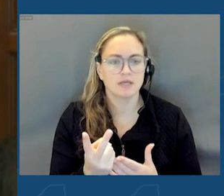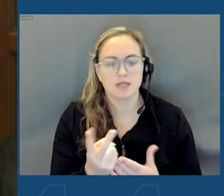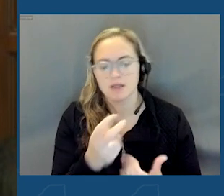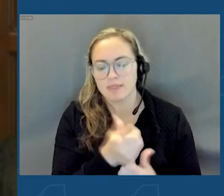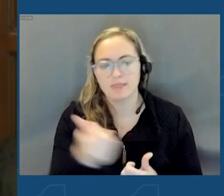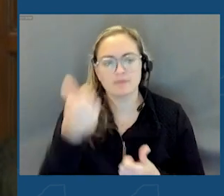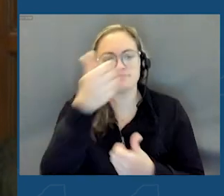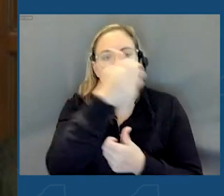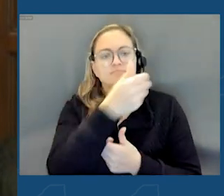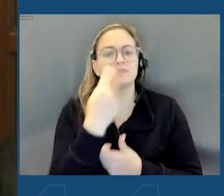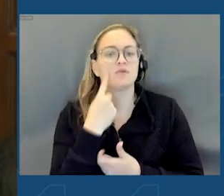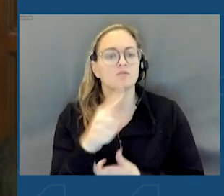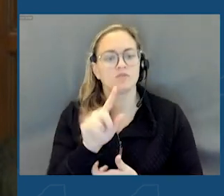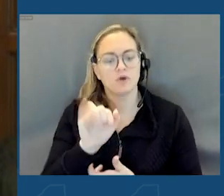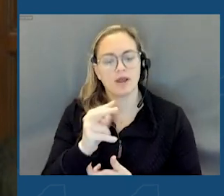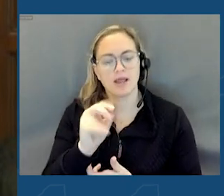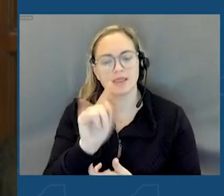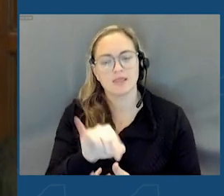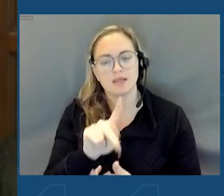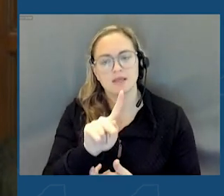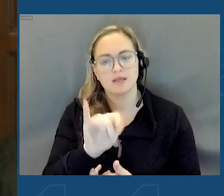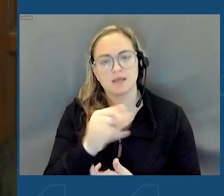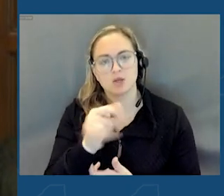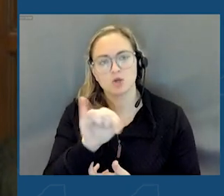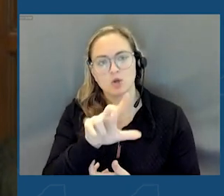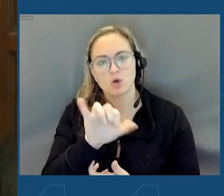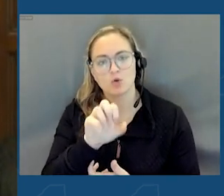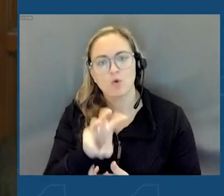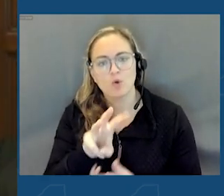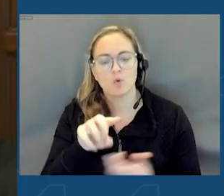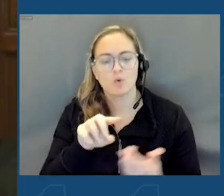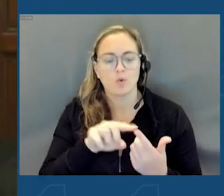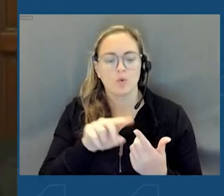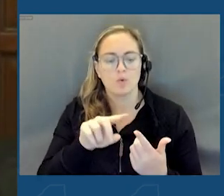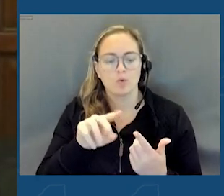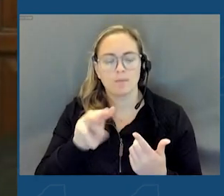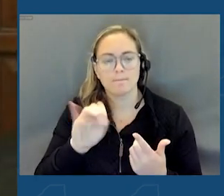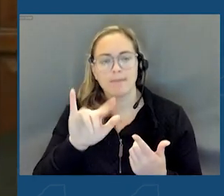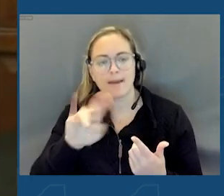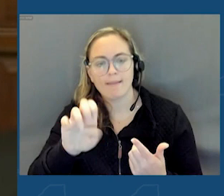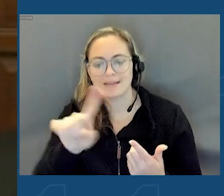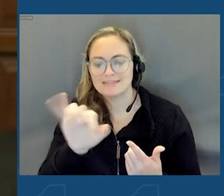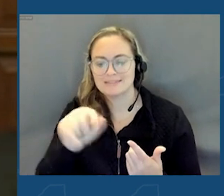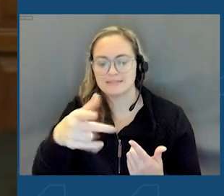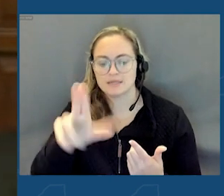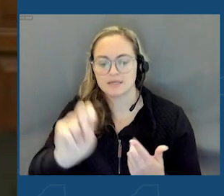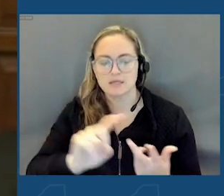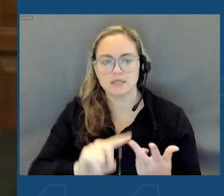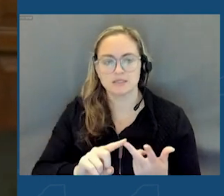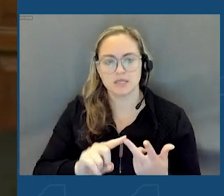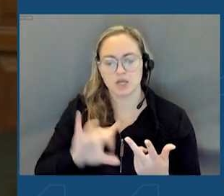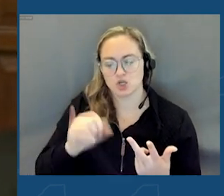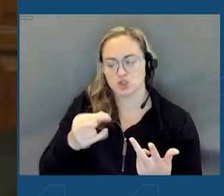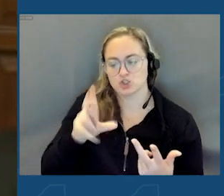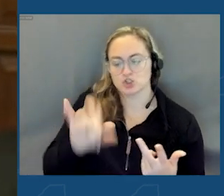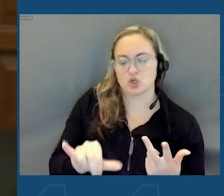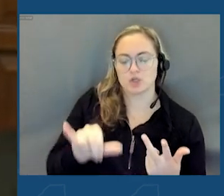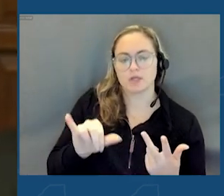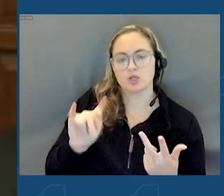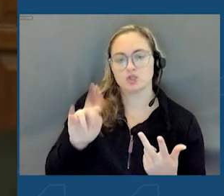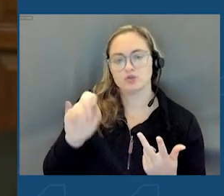of Anthony Canataros, Madeline Singas, and my own appointee a year ago, Shirley Troutman. So this is a